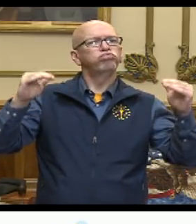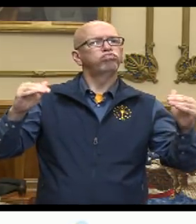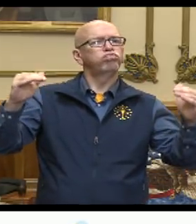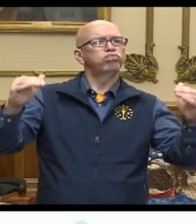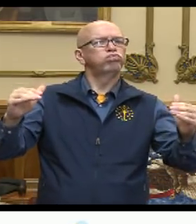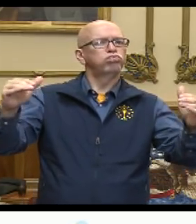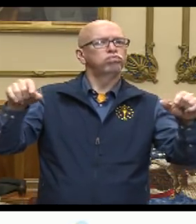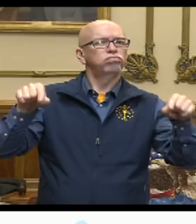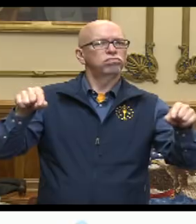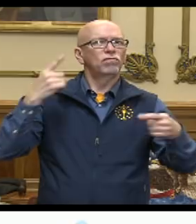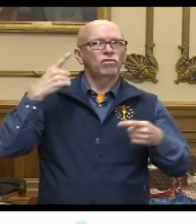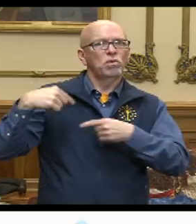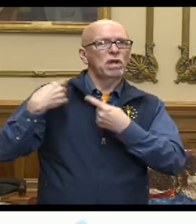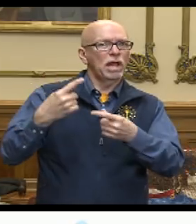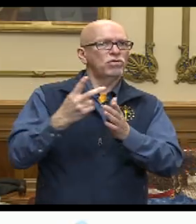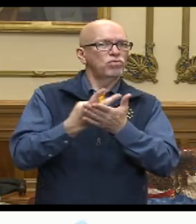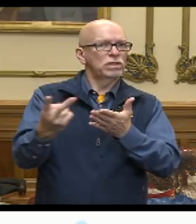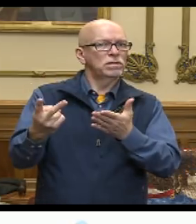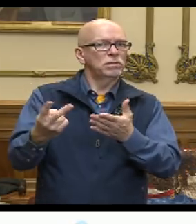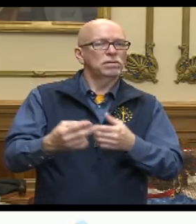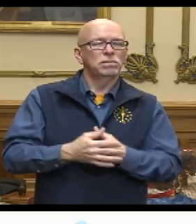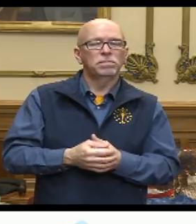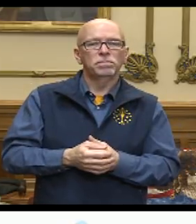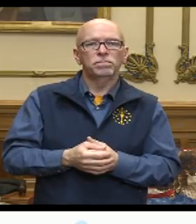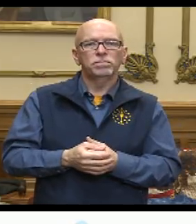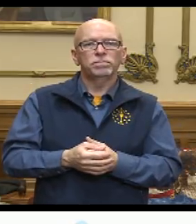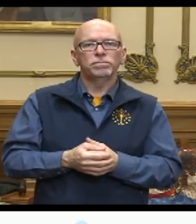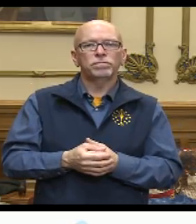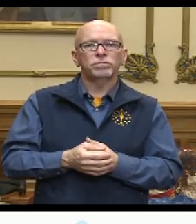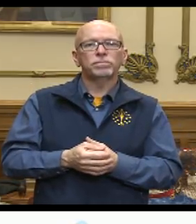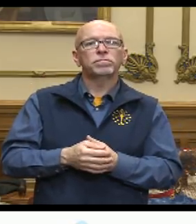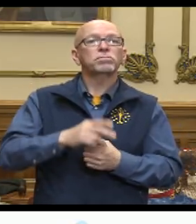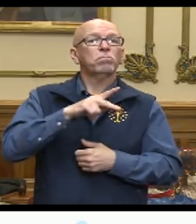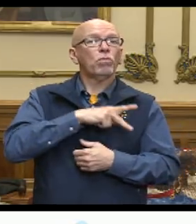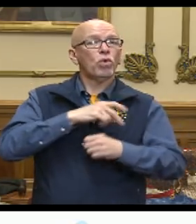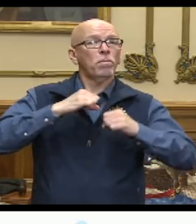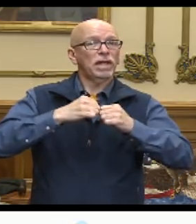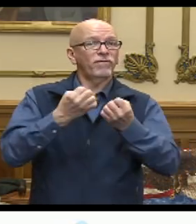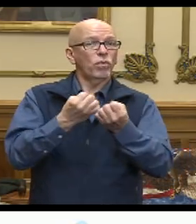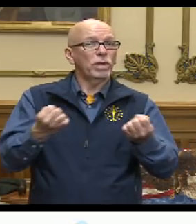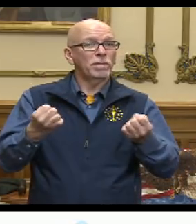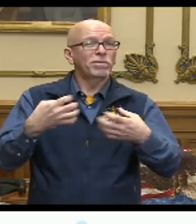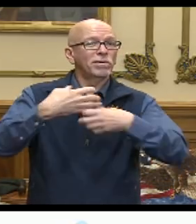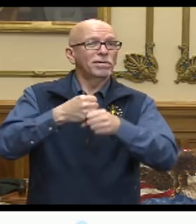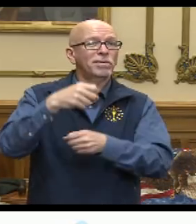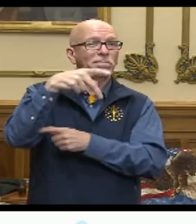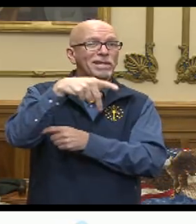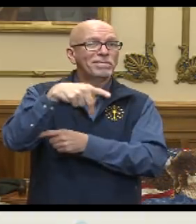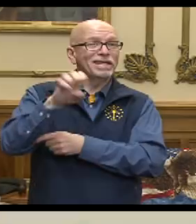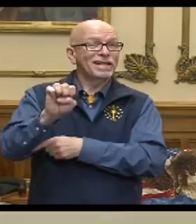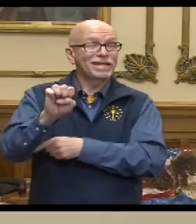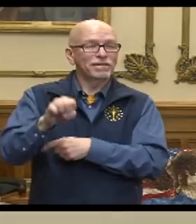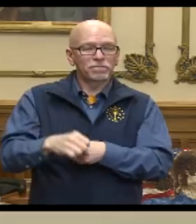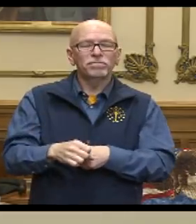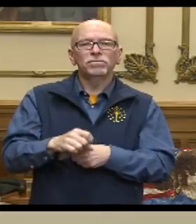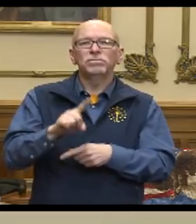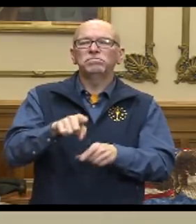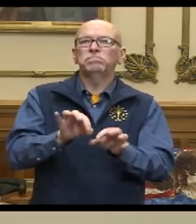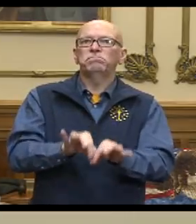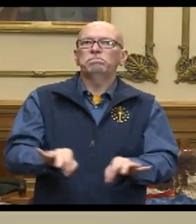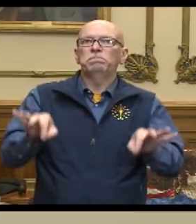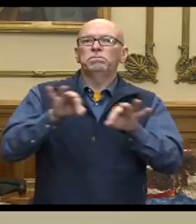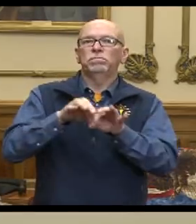respectively, for the last 2 weeks. Personal protective equipment, or PPE, is critical